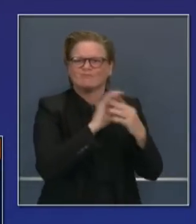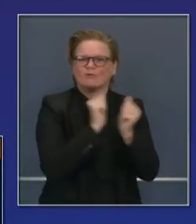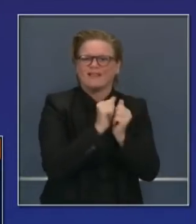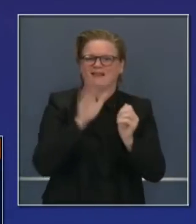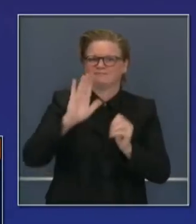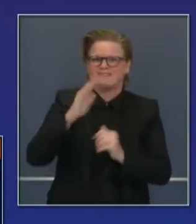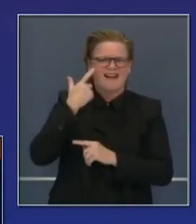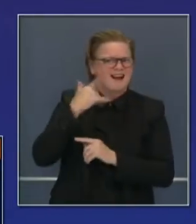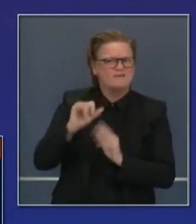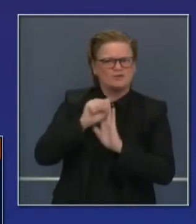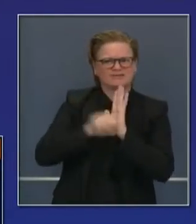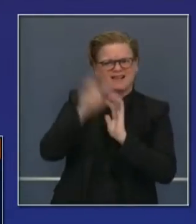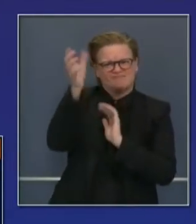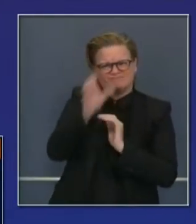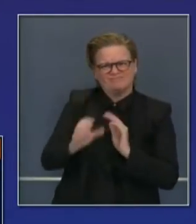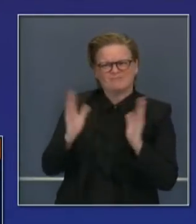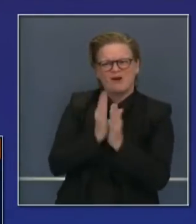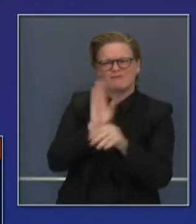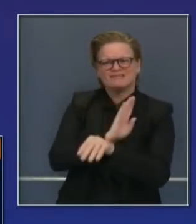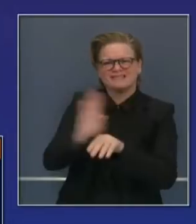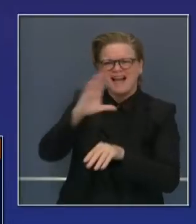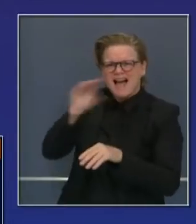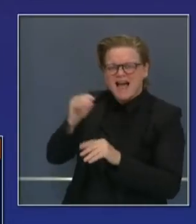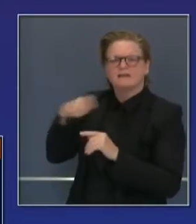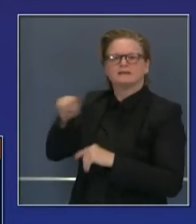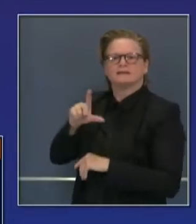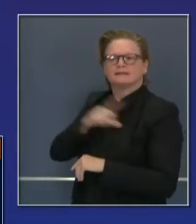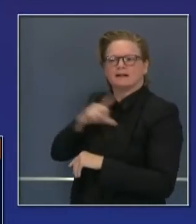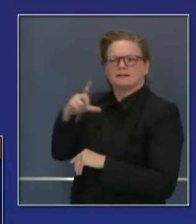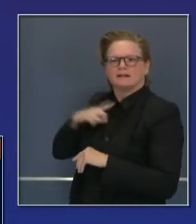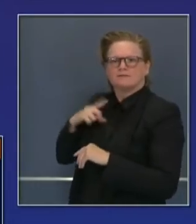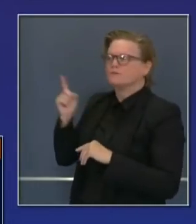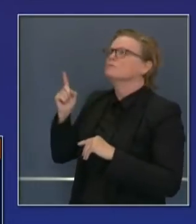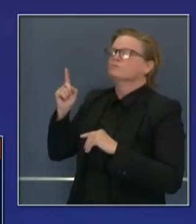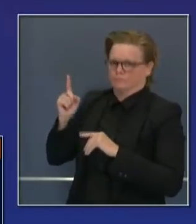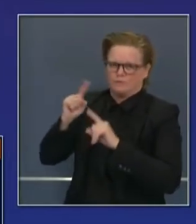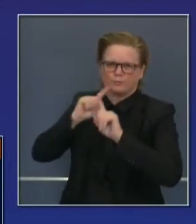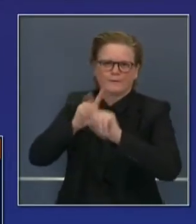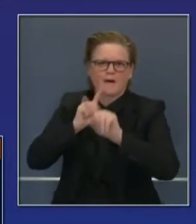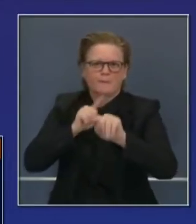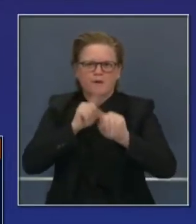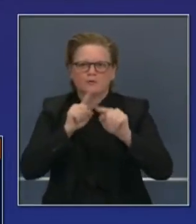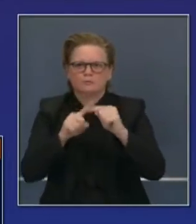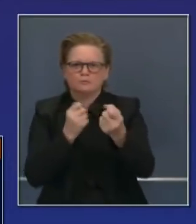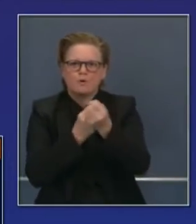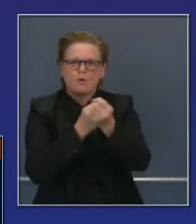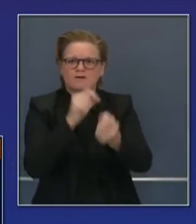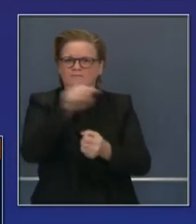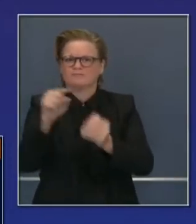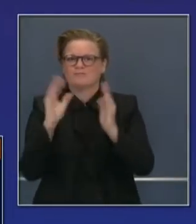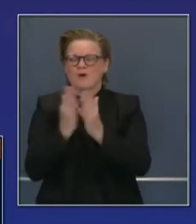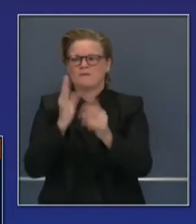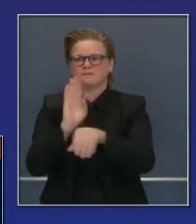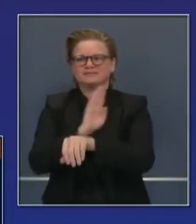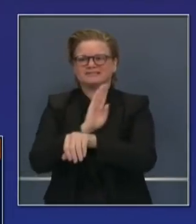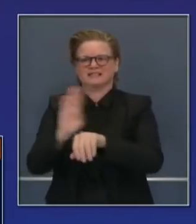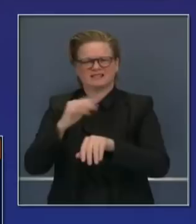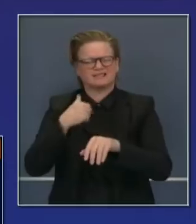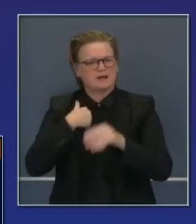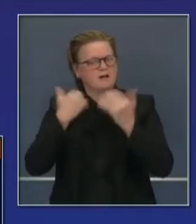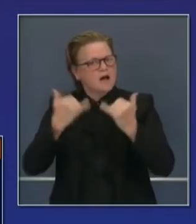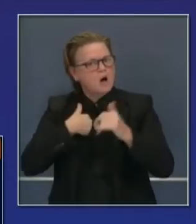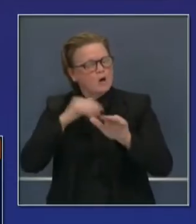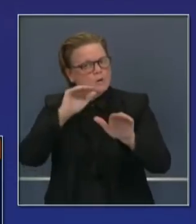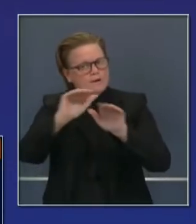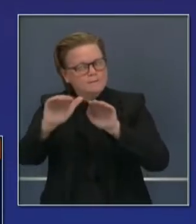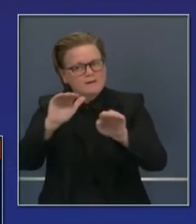been extraordinarily responsive at this critical moment. I'll remind people of one of the critical things that